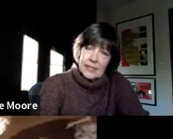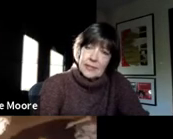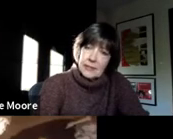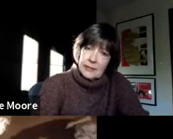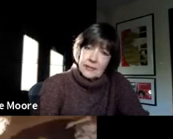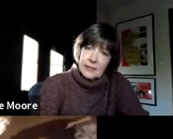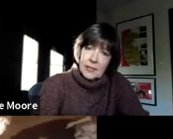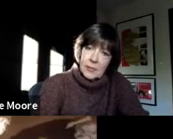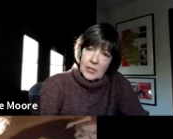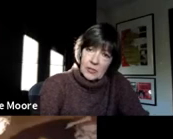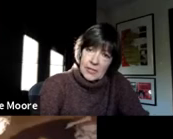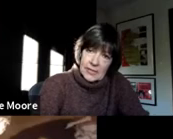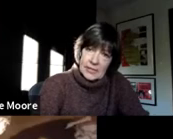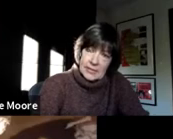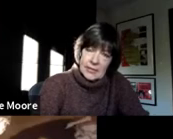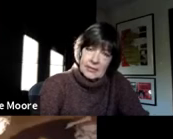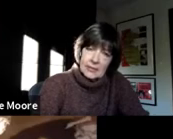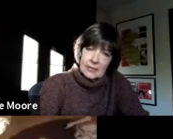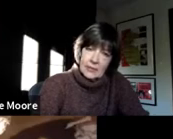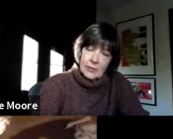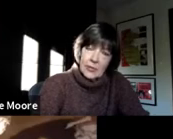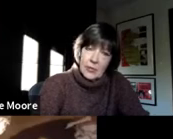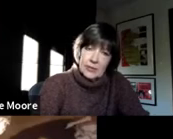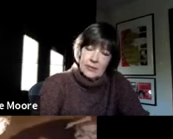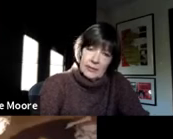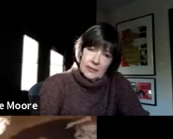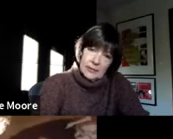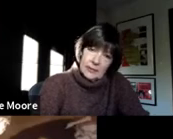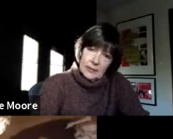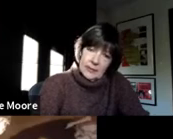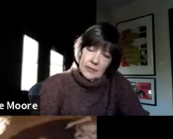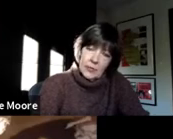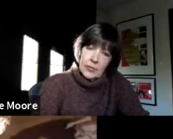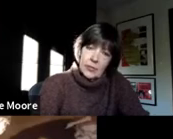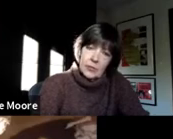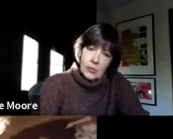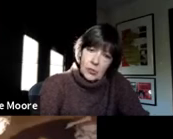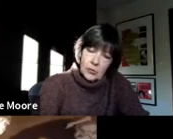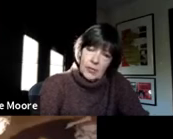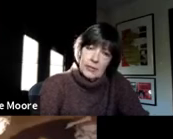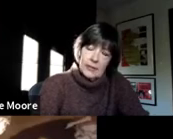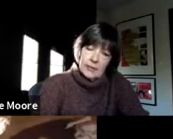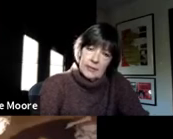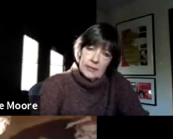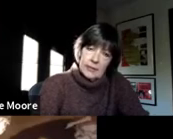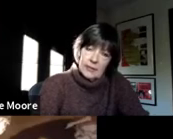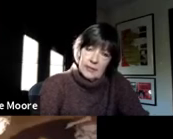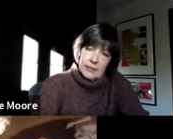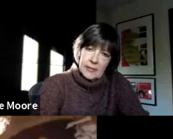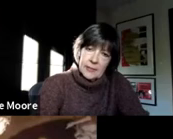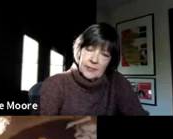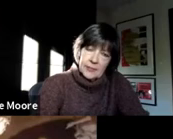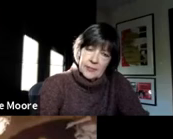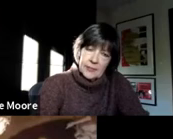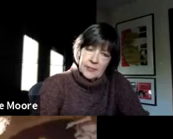To see the spatial distancing required in order to enjoy the